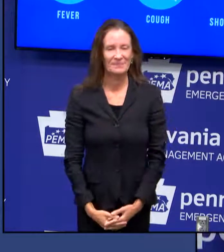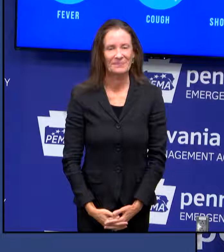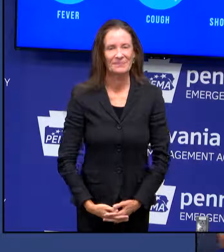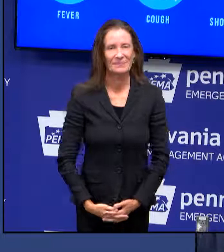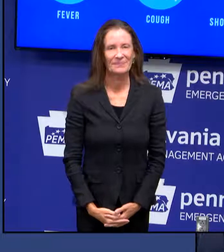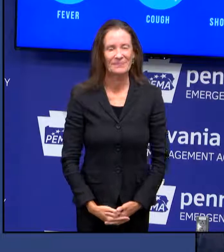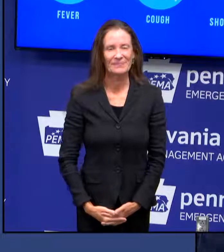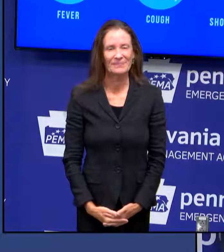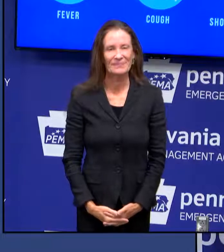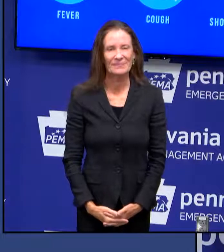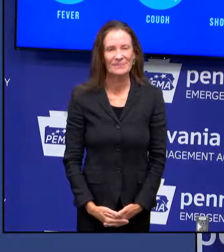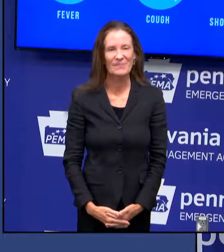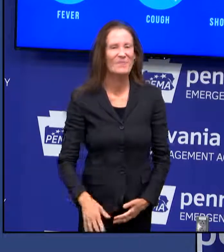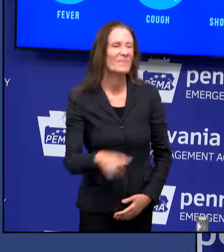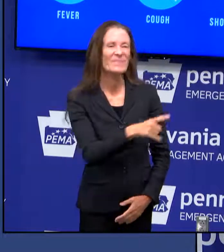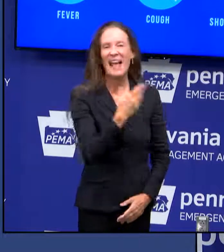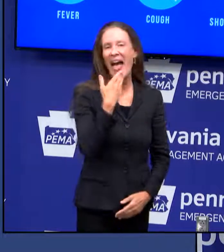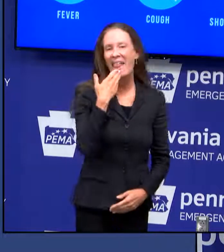Thank you, Dr. Levine.